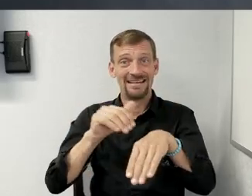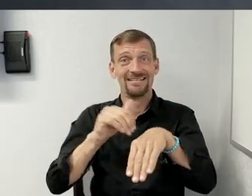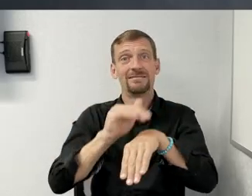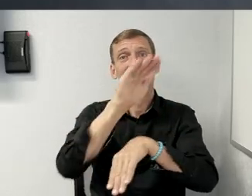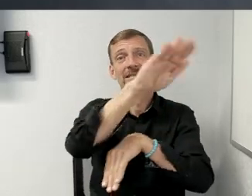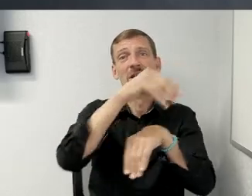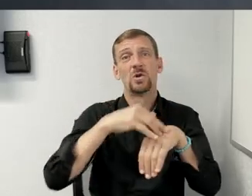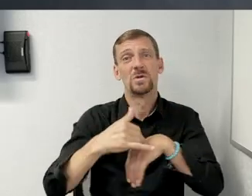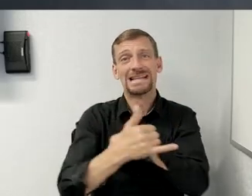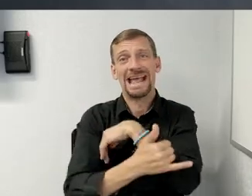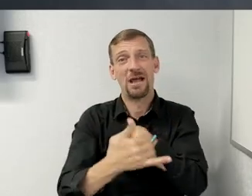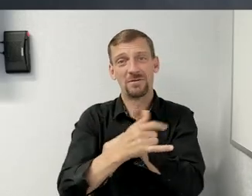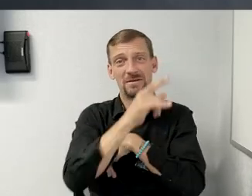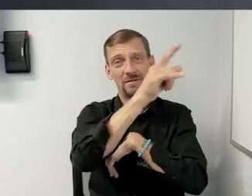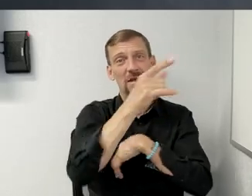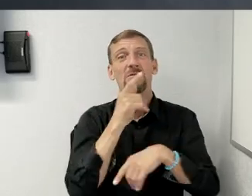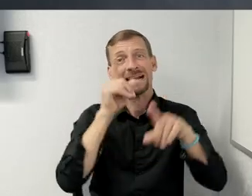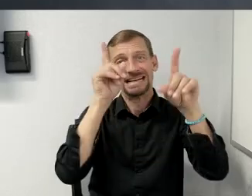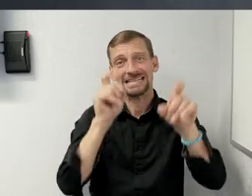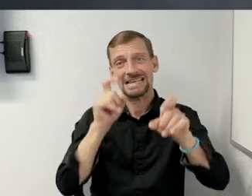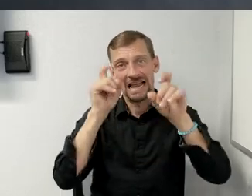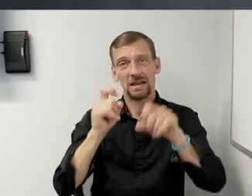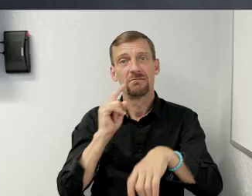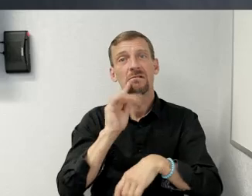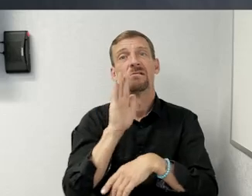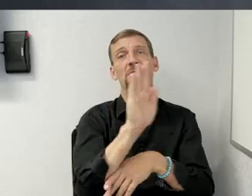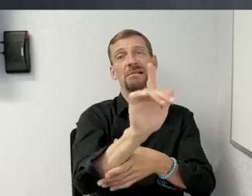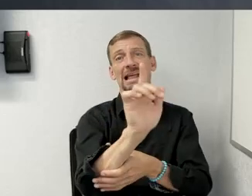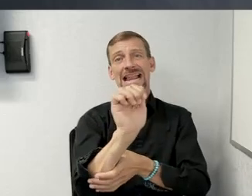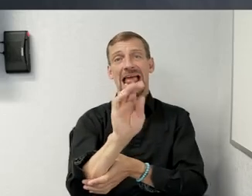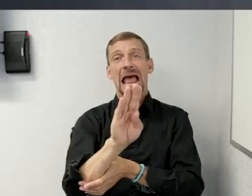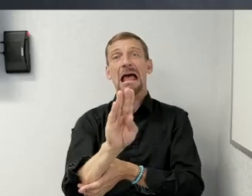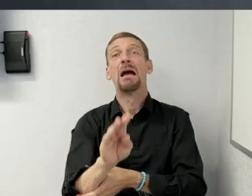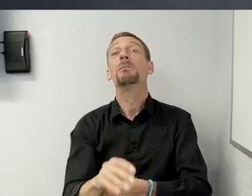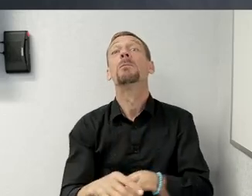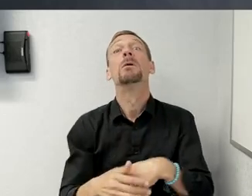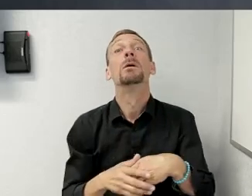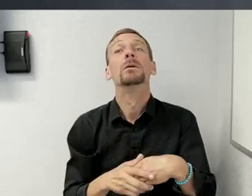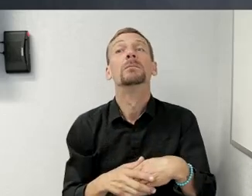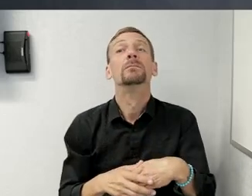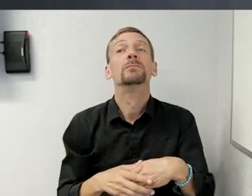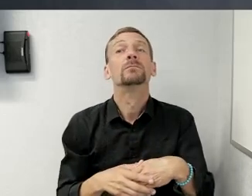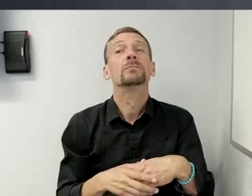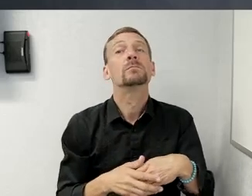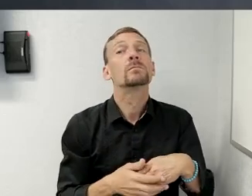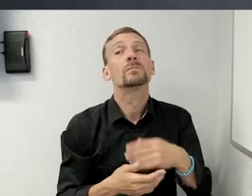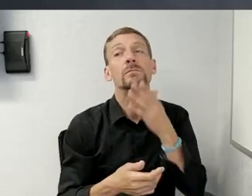county, to their laboratory to be tested. And so we had to be,